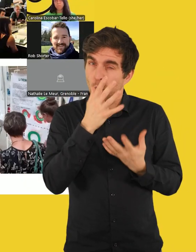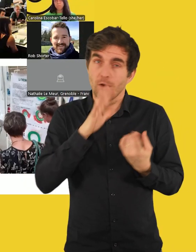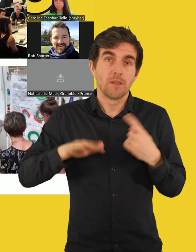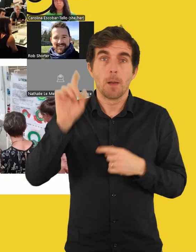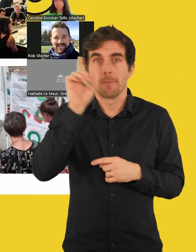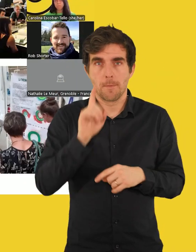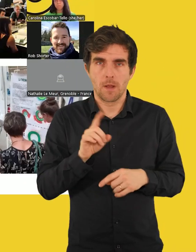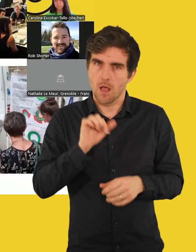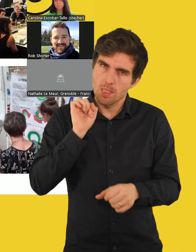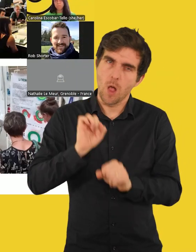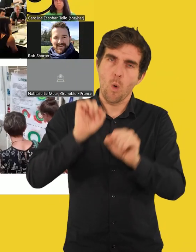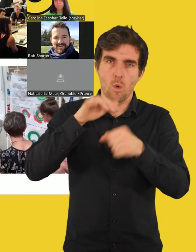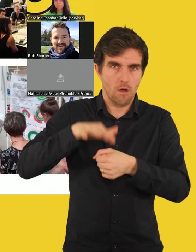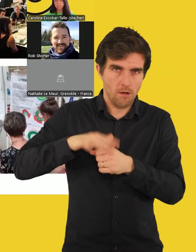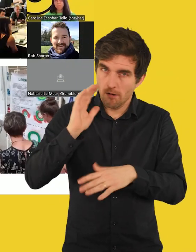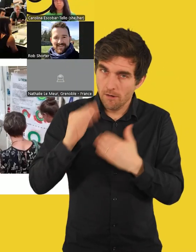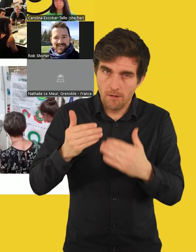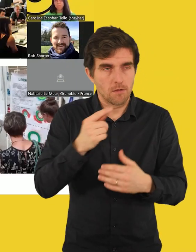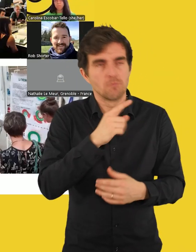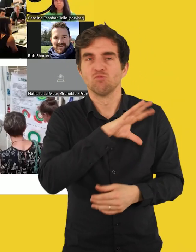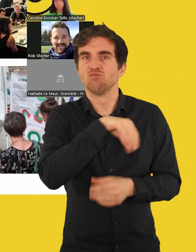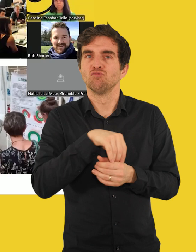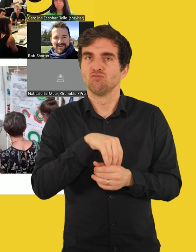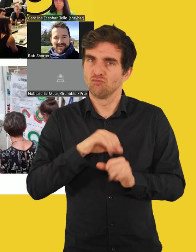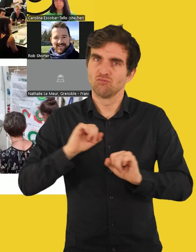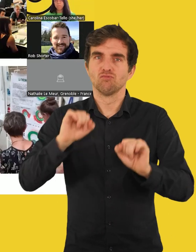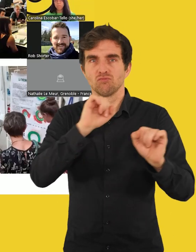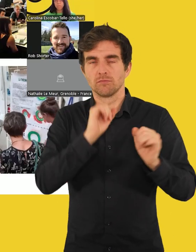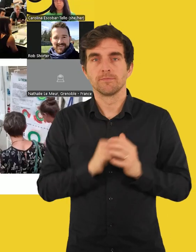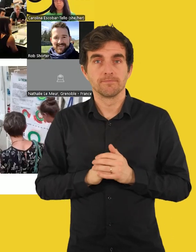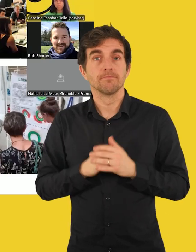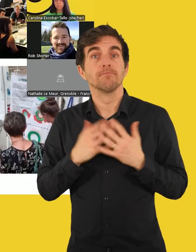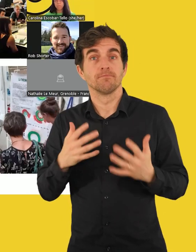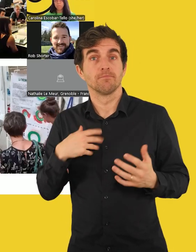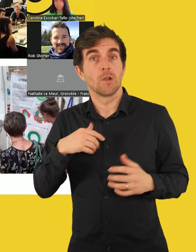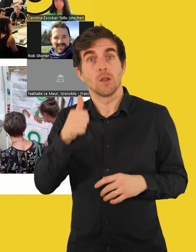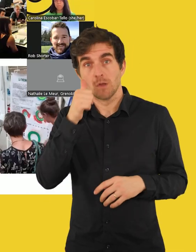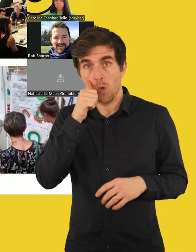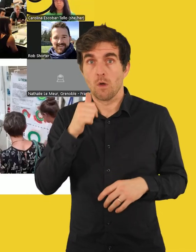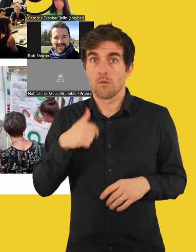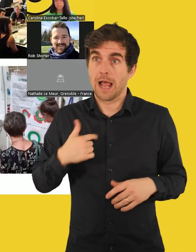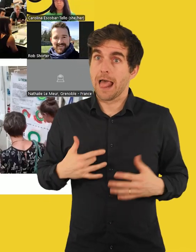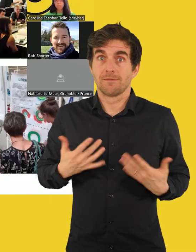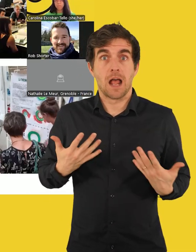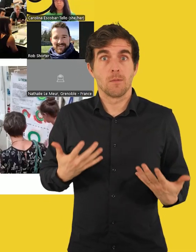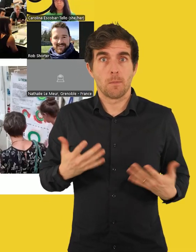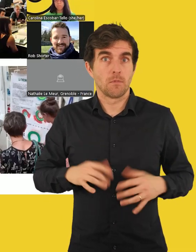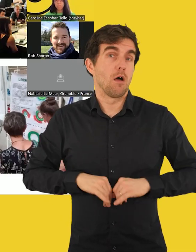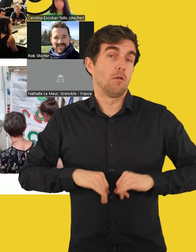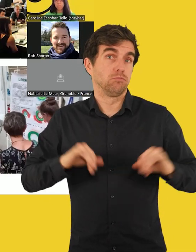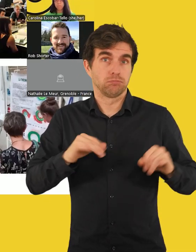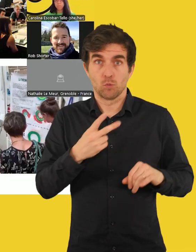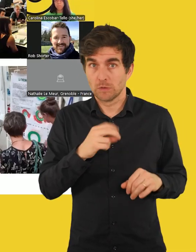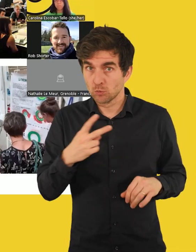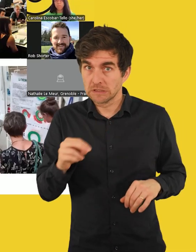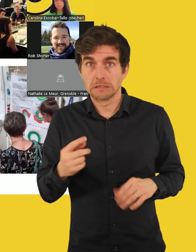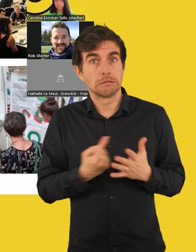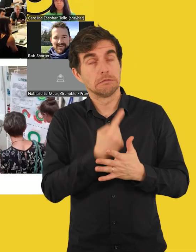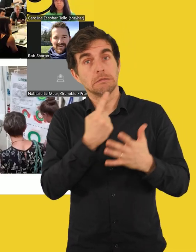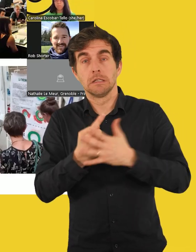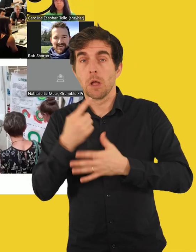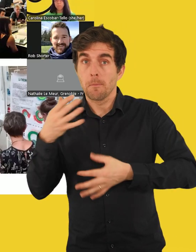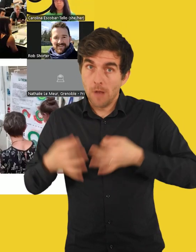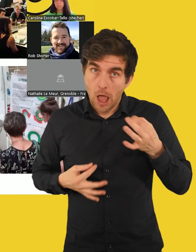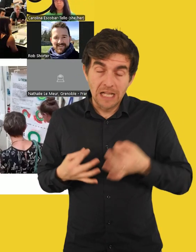adapted beautifully by people to their own locality. And crises, we know, we live in the turbulent 20s of crises,